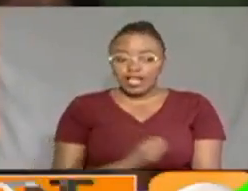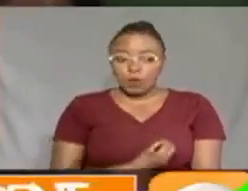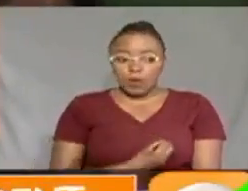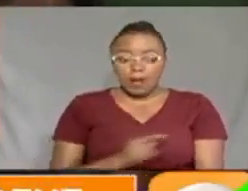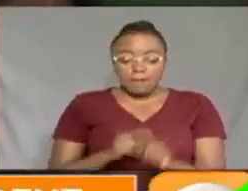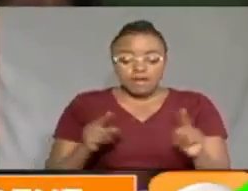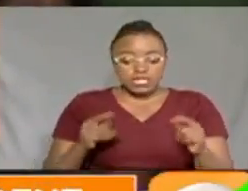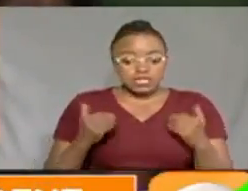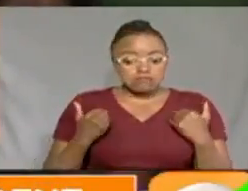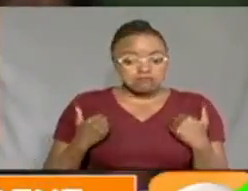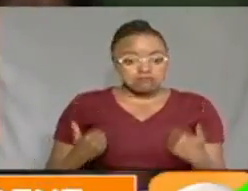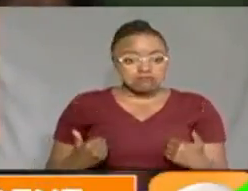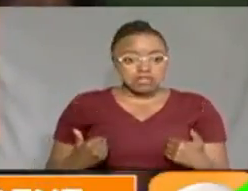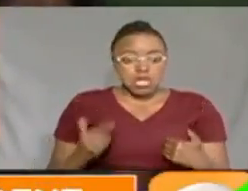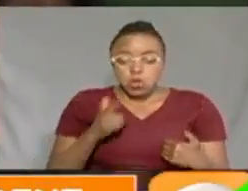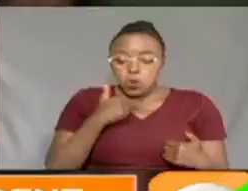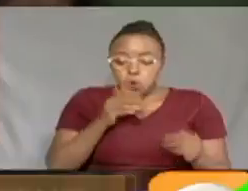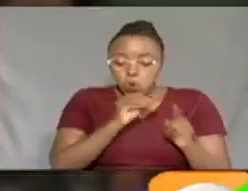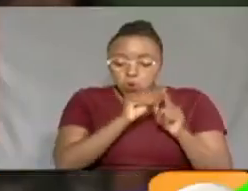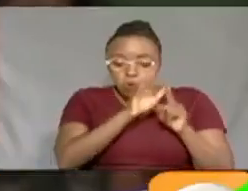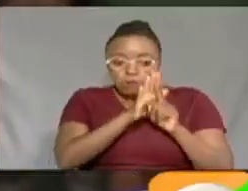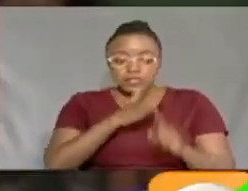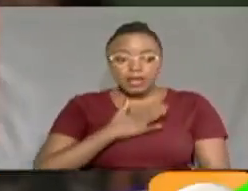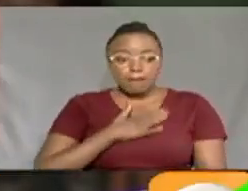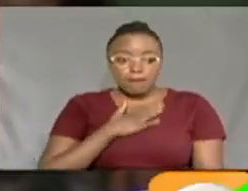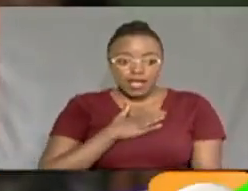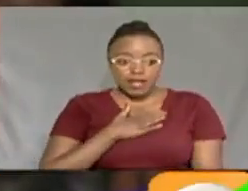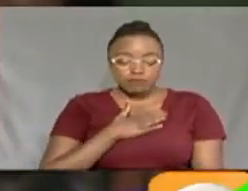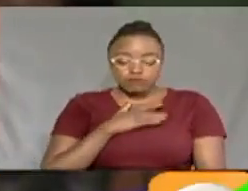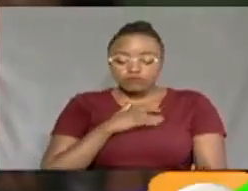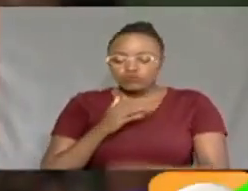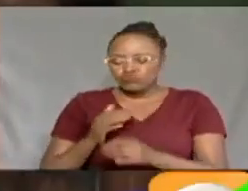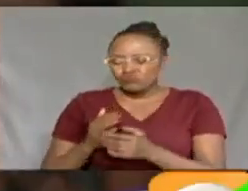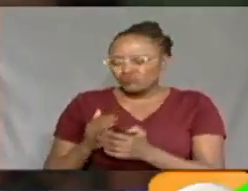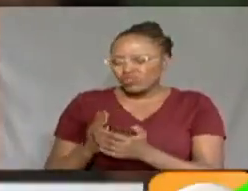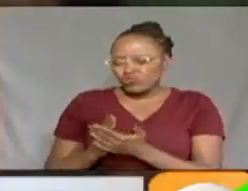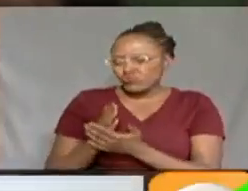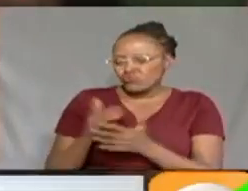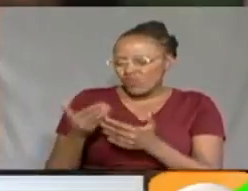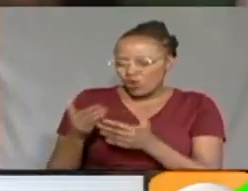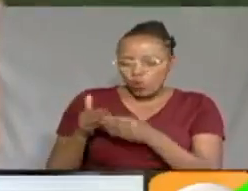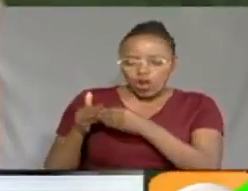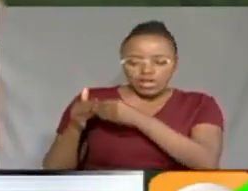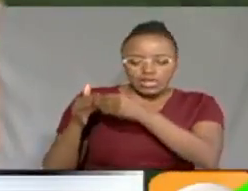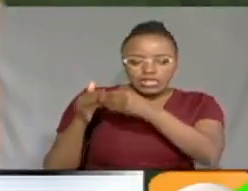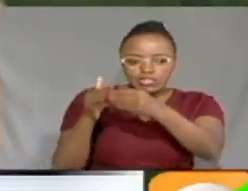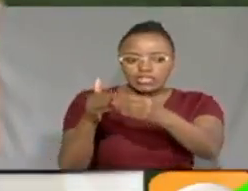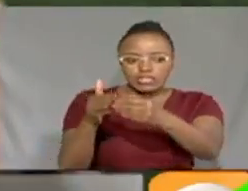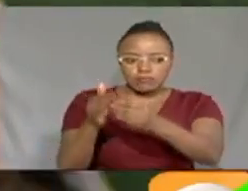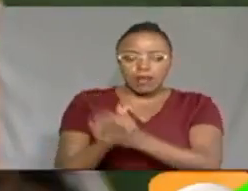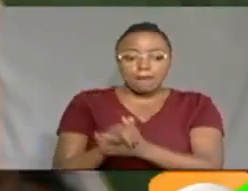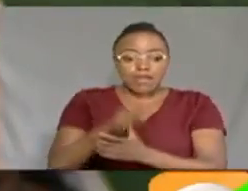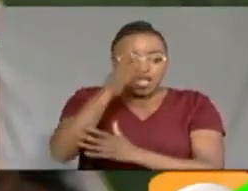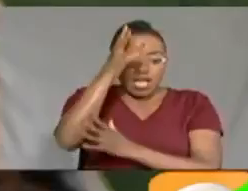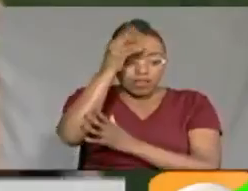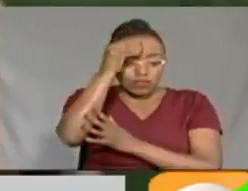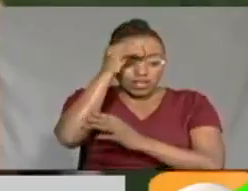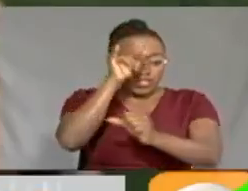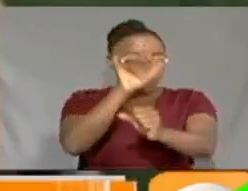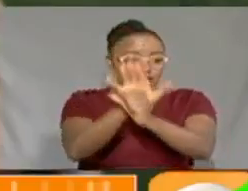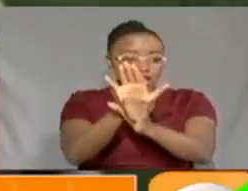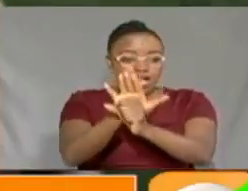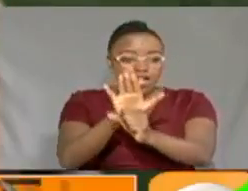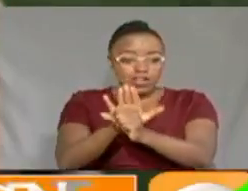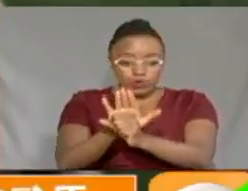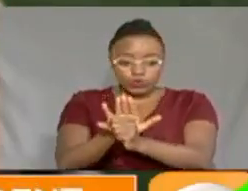lakini kwangu mimi alikuwa mentor wangu katika utawala na uongozi. Nimejifunza mengi